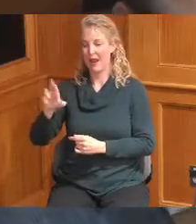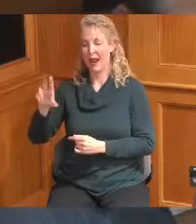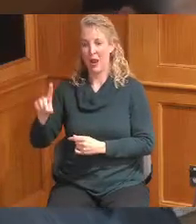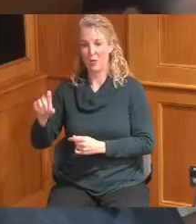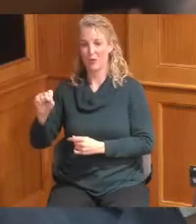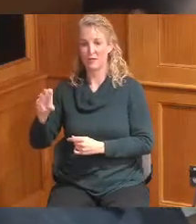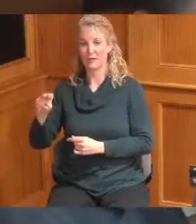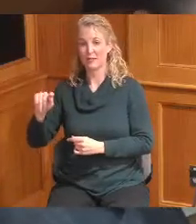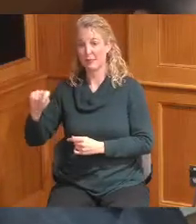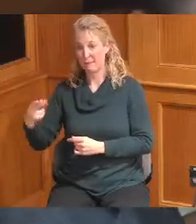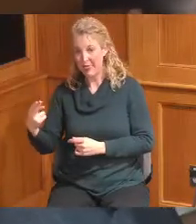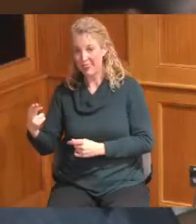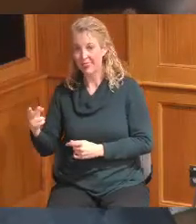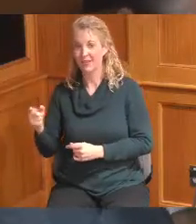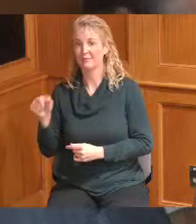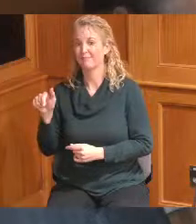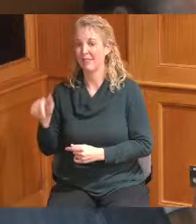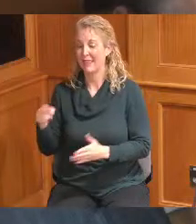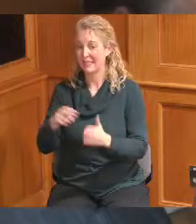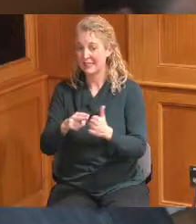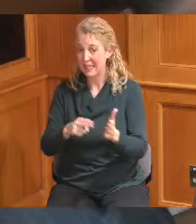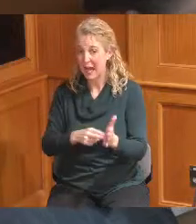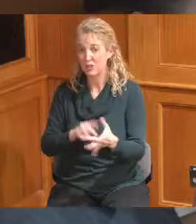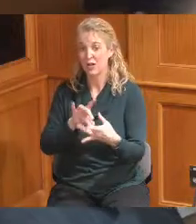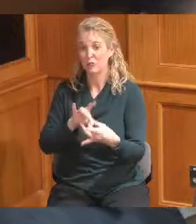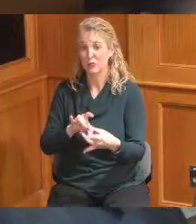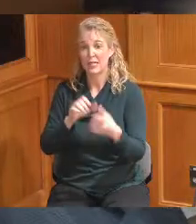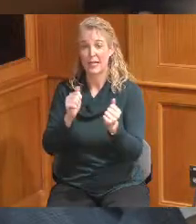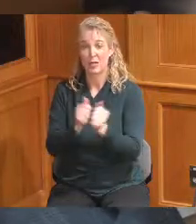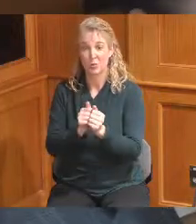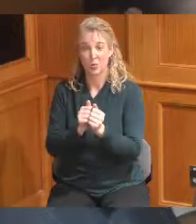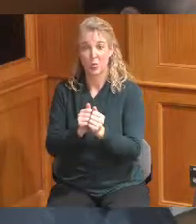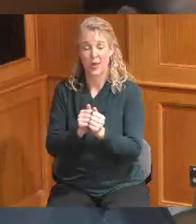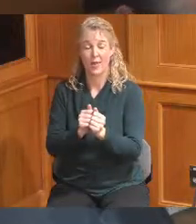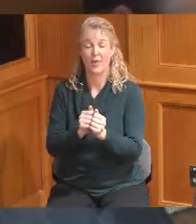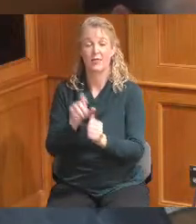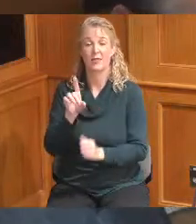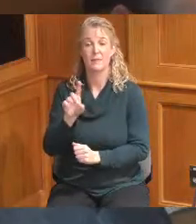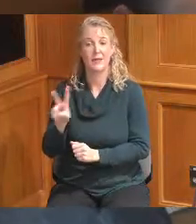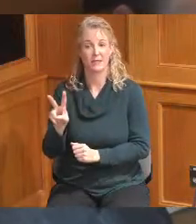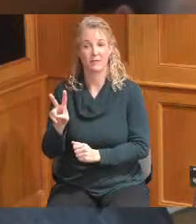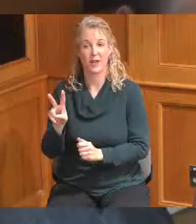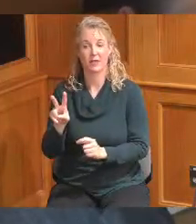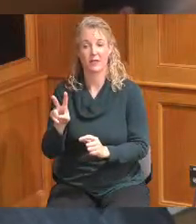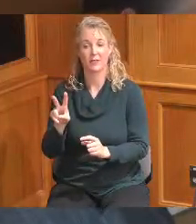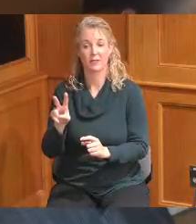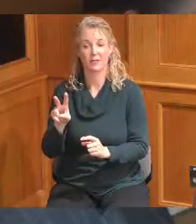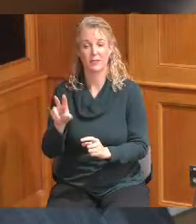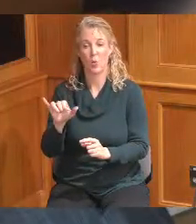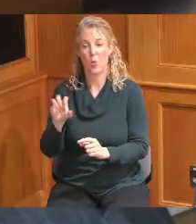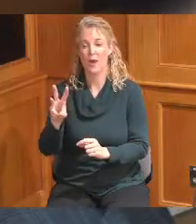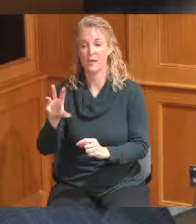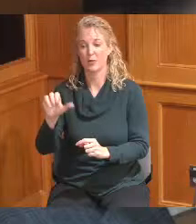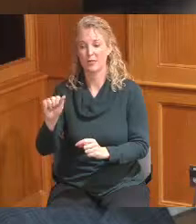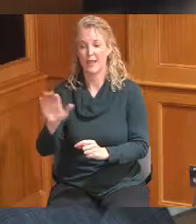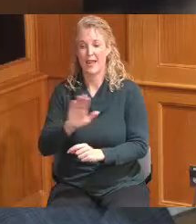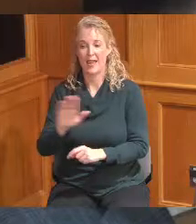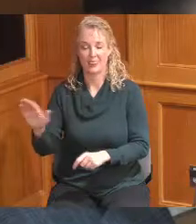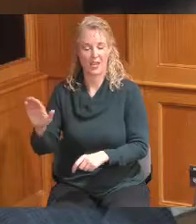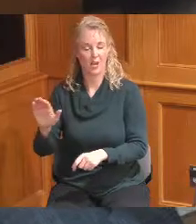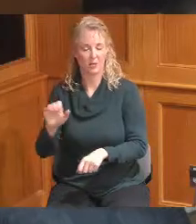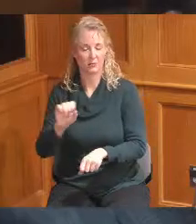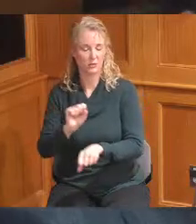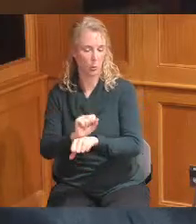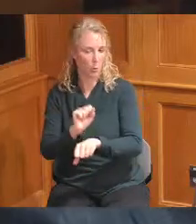wanted to highlight that this is a contract dealing with domestic violence with the YWCA and our Jobs and Family